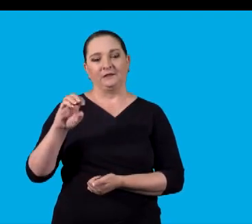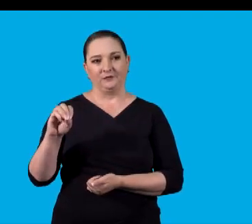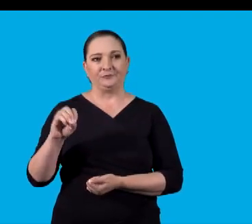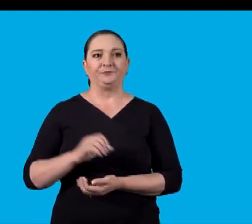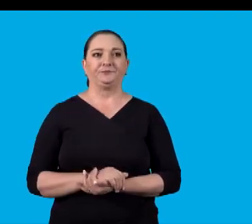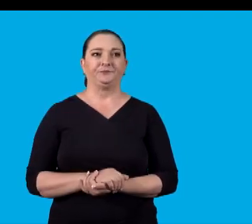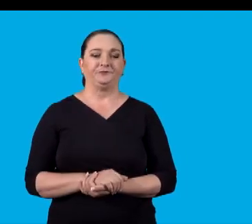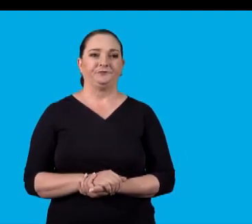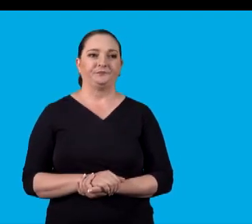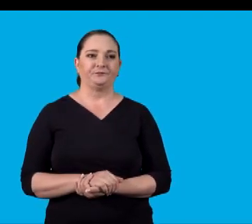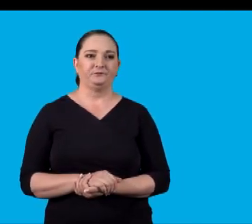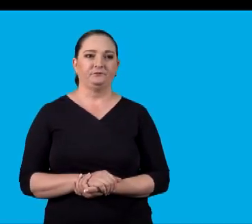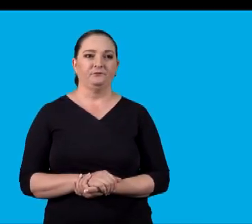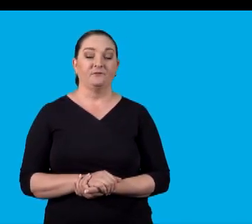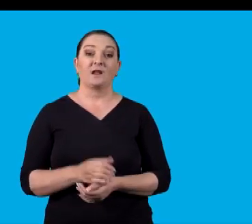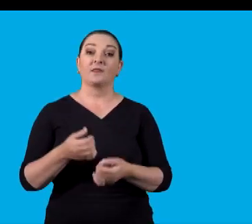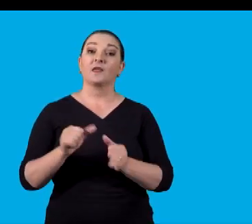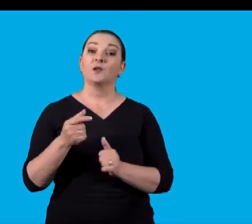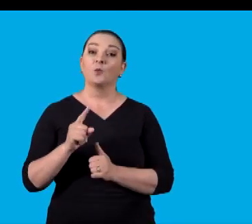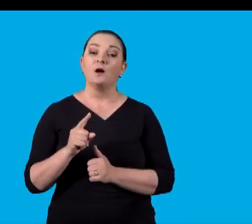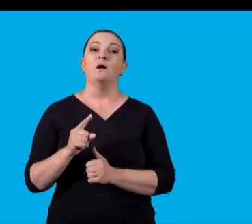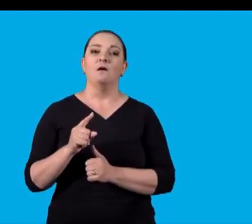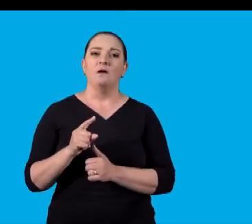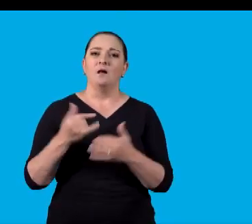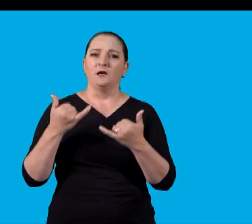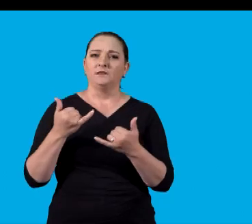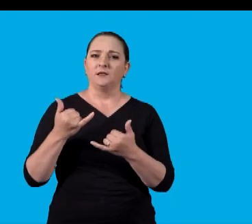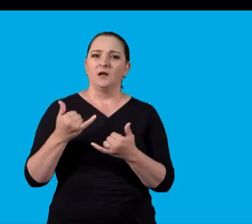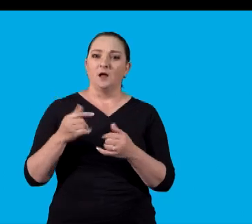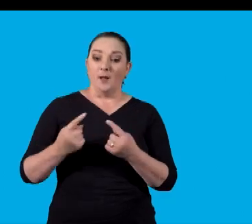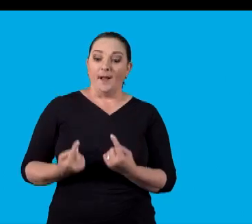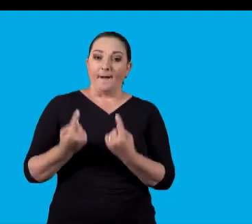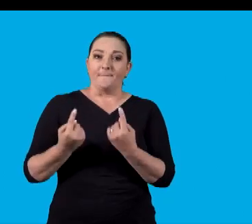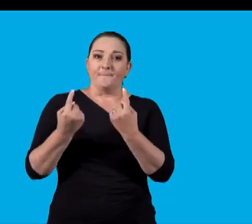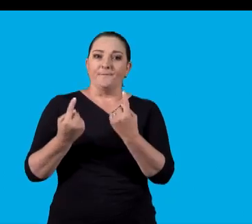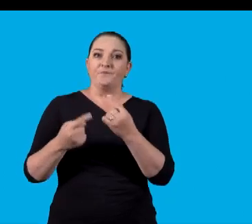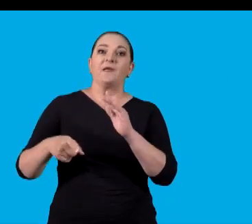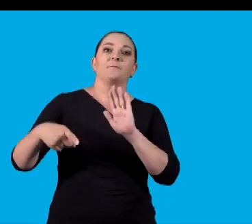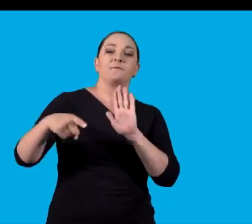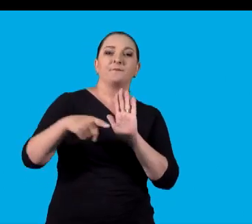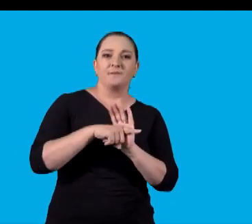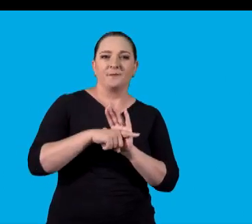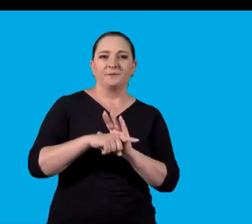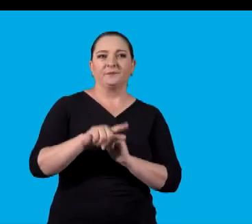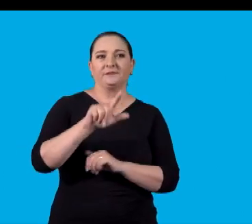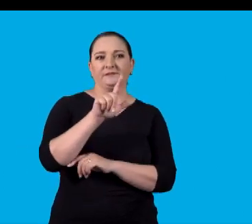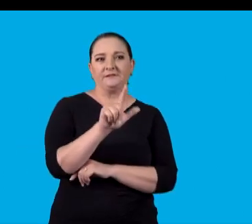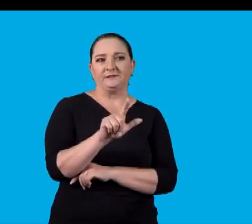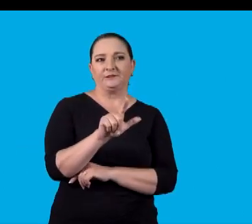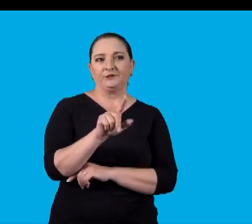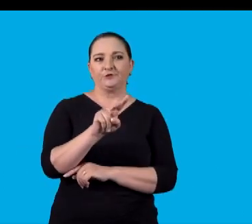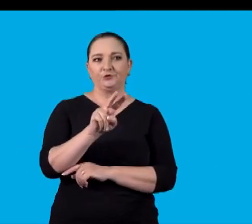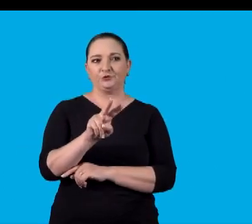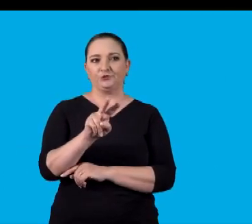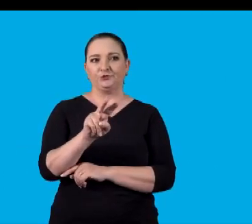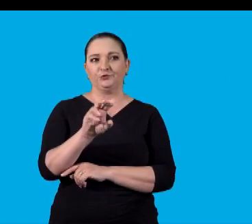819,000 plus 819,000. Then I come to the amount at the top now. Then I say minus